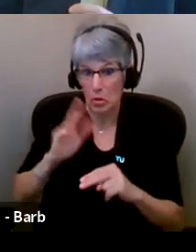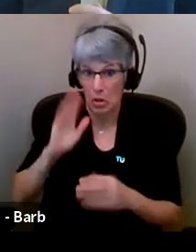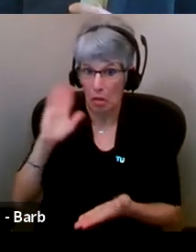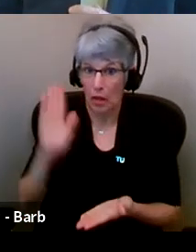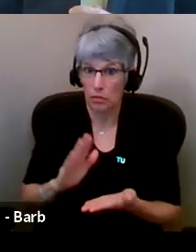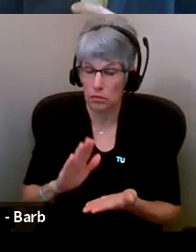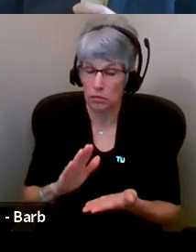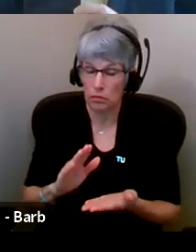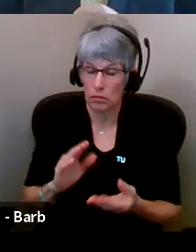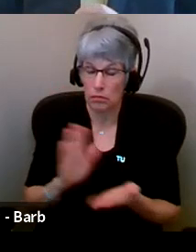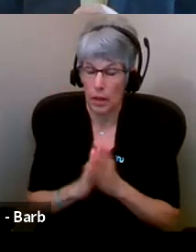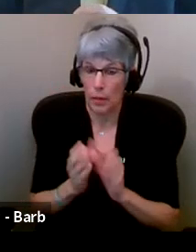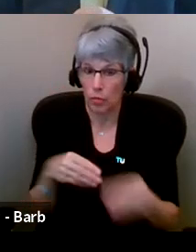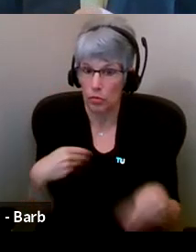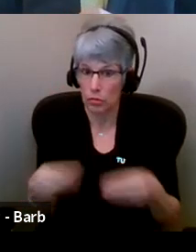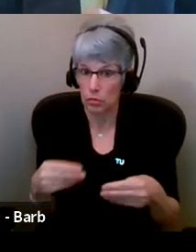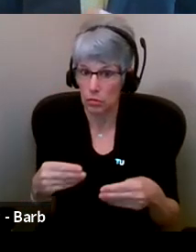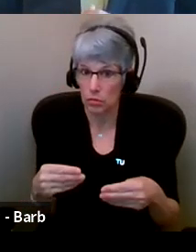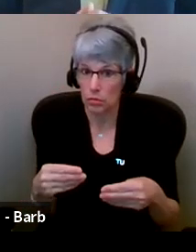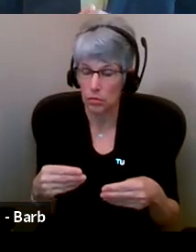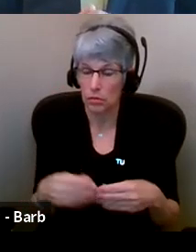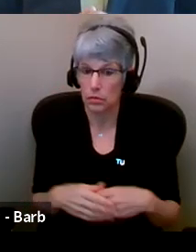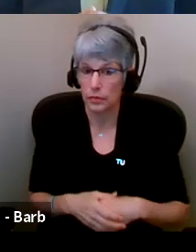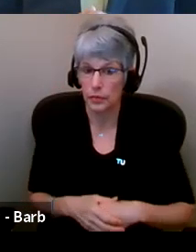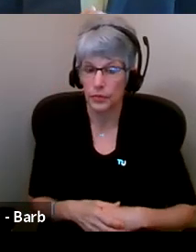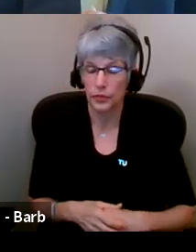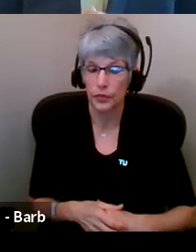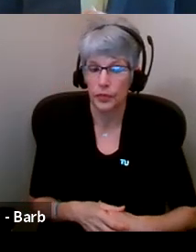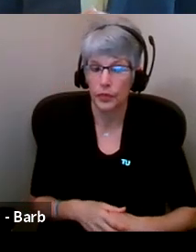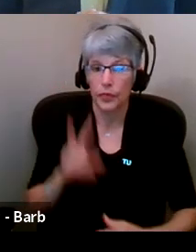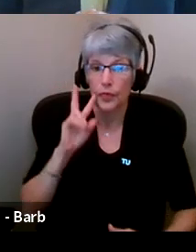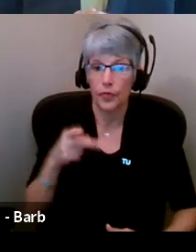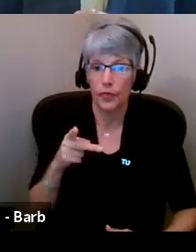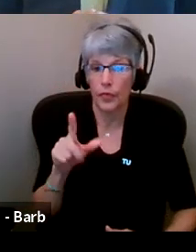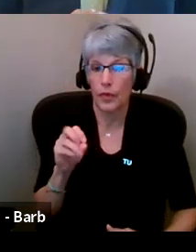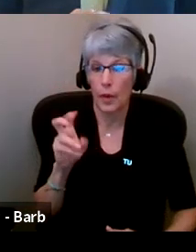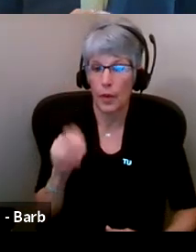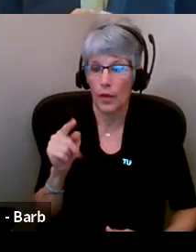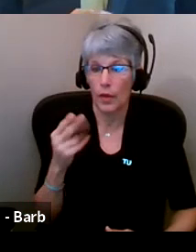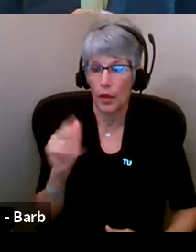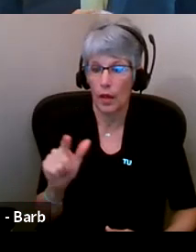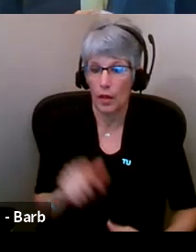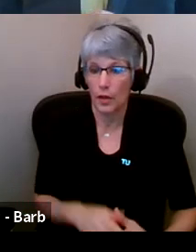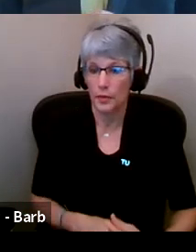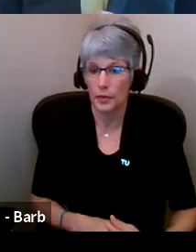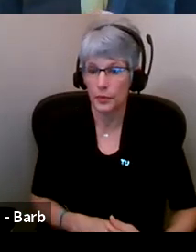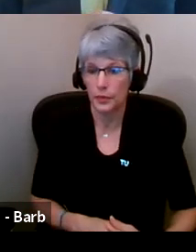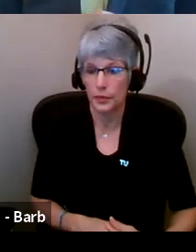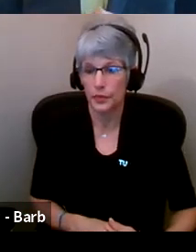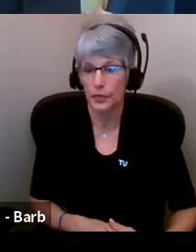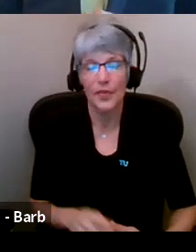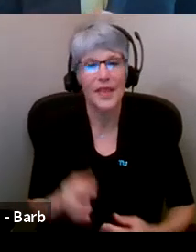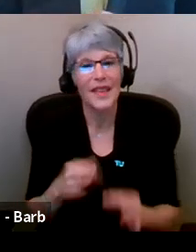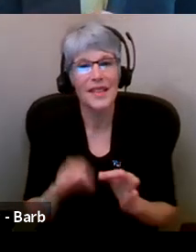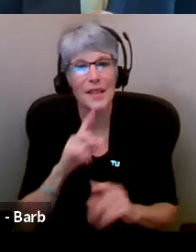the restrictions on the entrances and exits to the actual buildings themselves? Vice President Lowenthal, if you could begin with that one. Yeah, the simple answer to